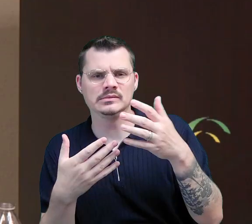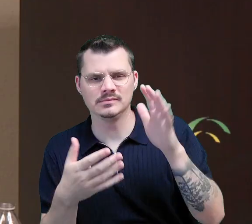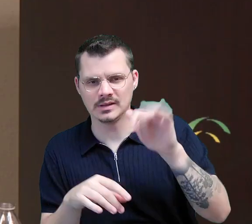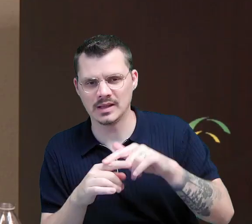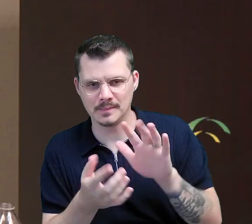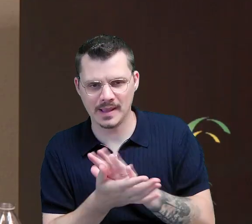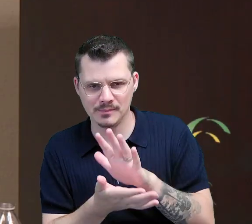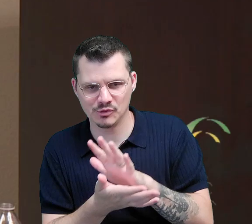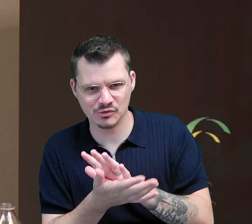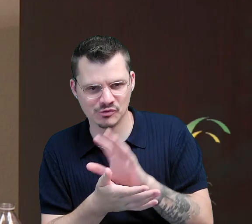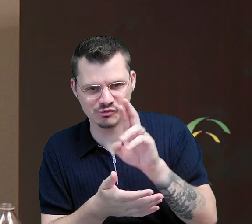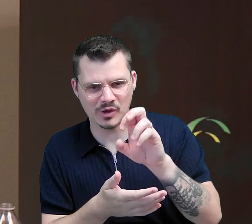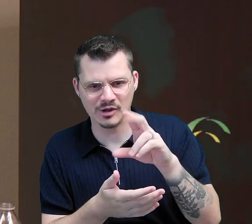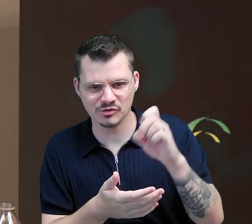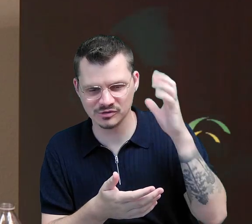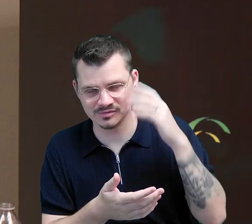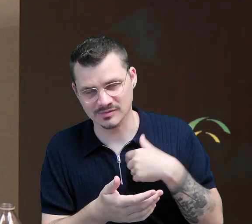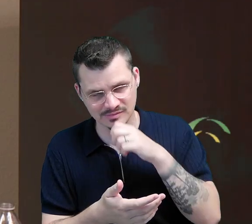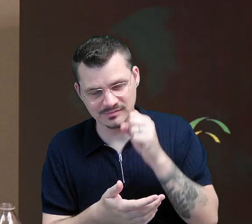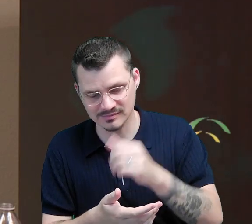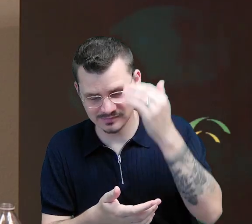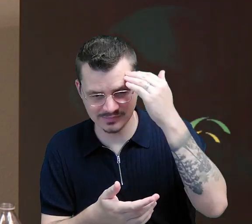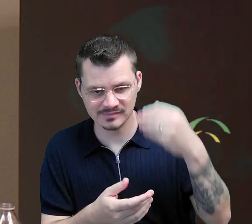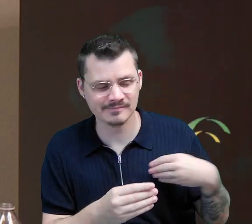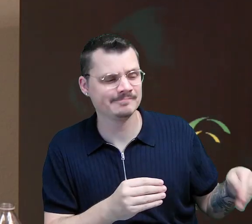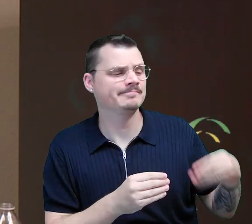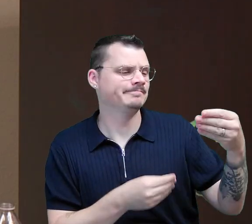paper in those days, yes, antique.